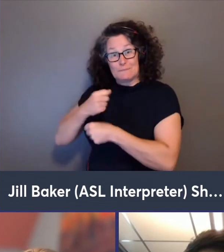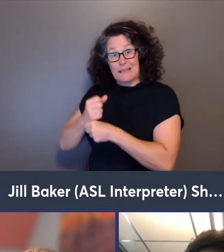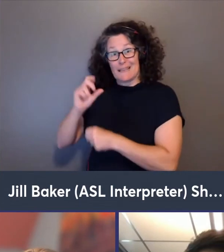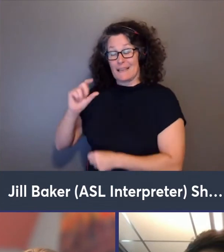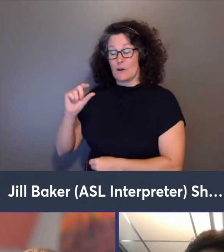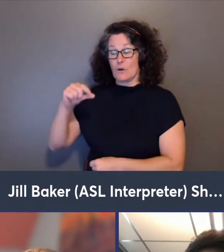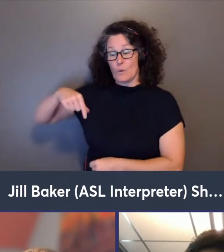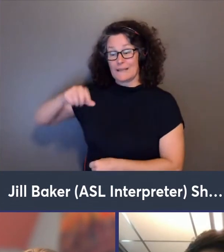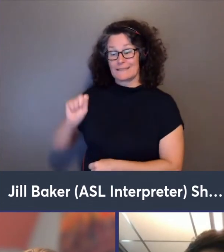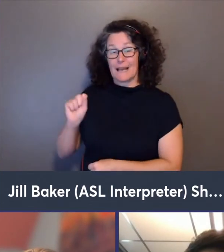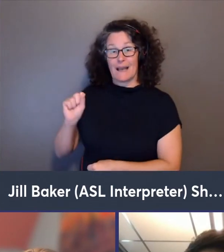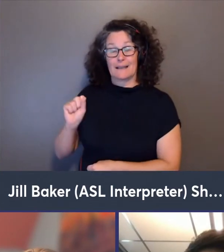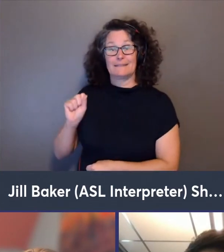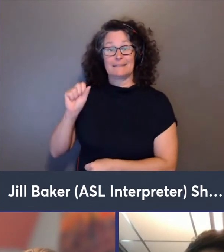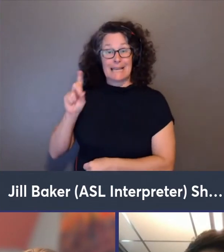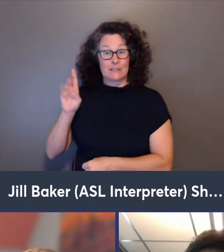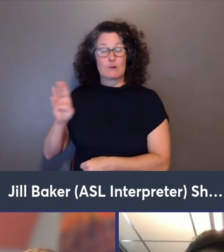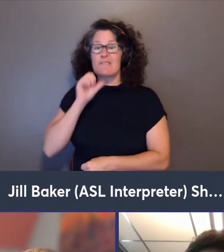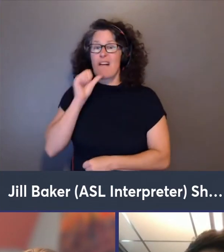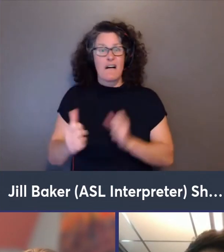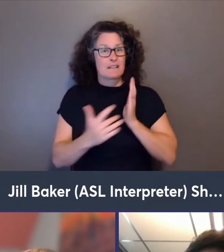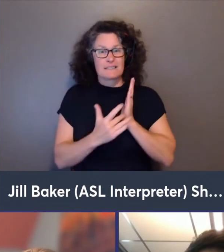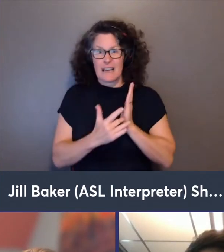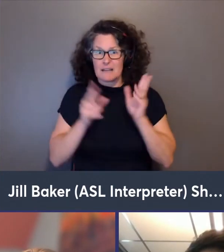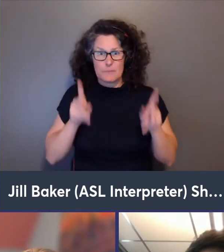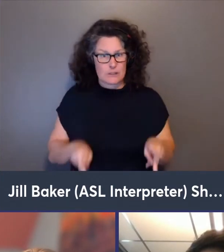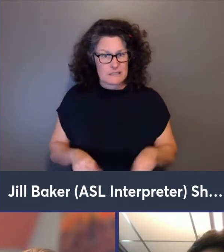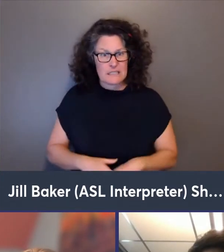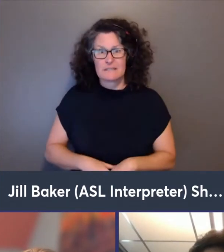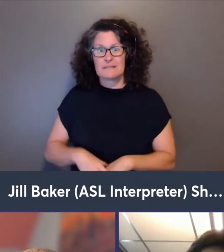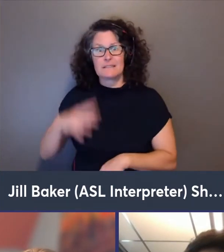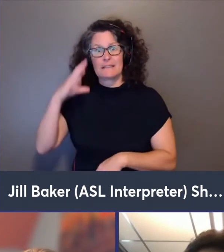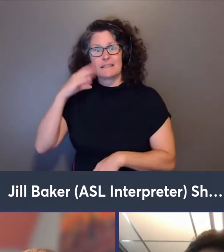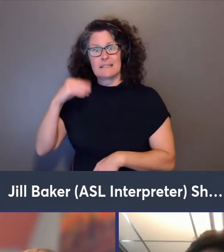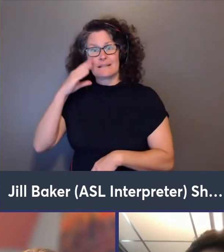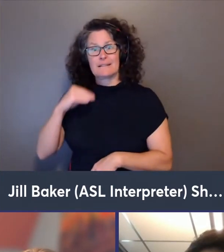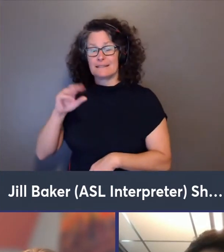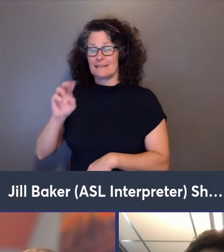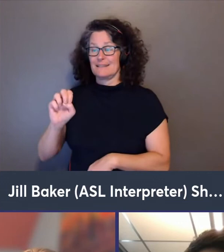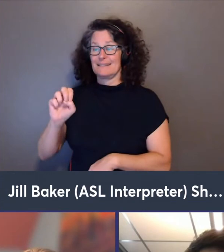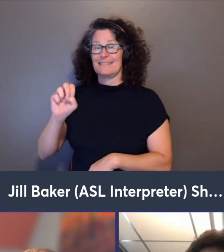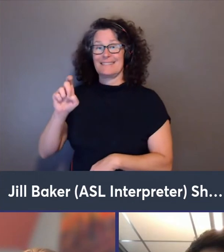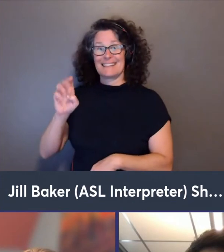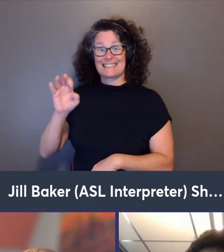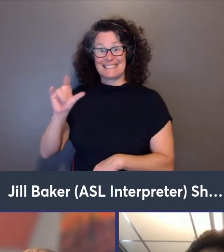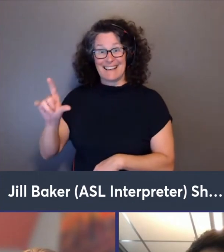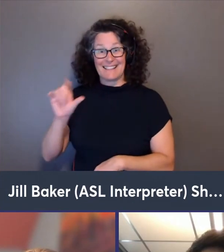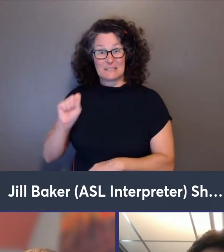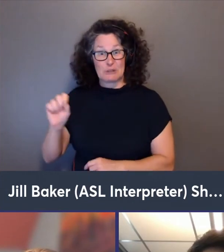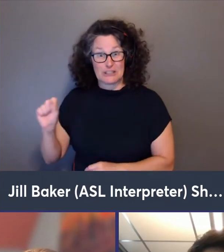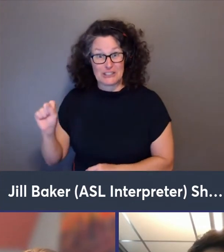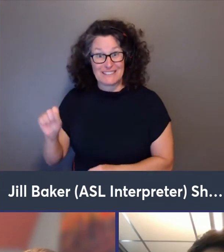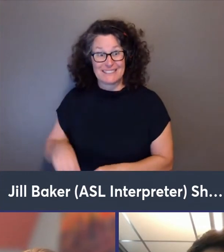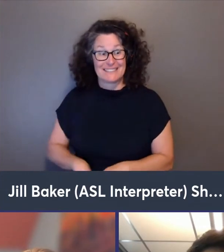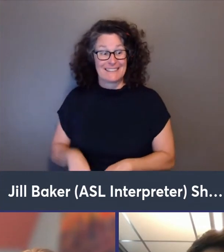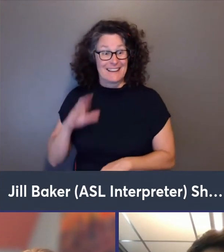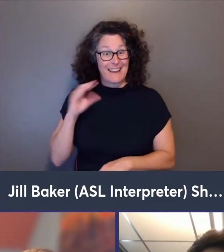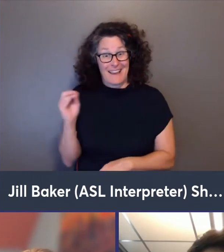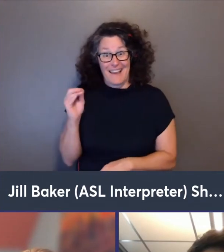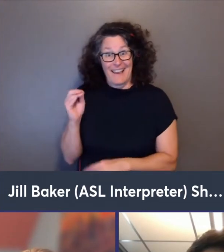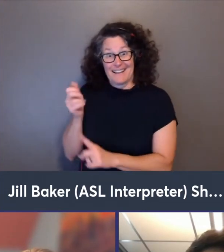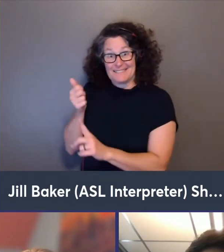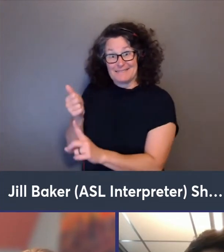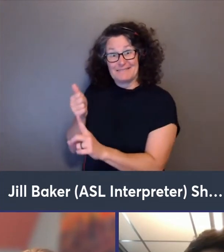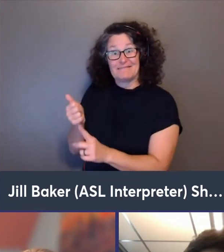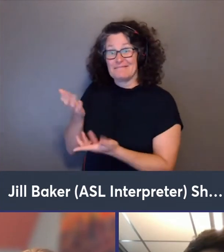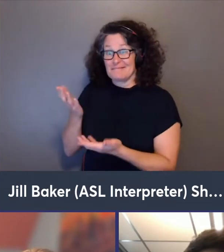This was a non-technical person. His experience with was Excel. spreadsheets, and he was the one who was